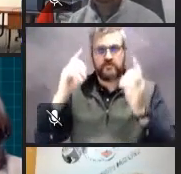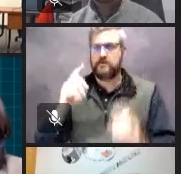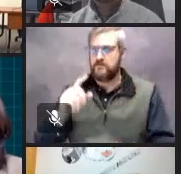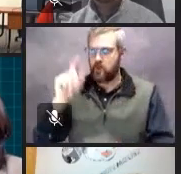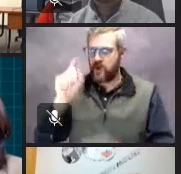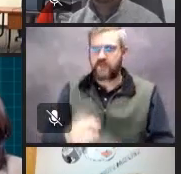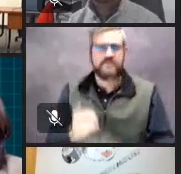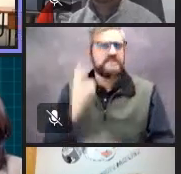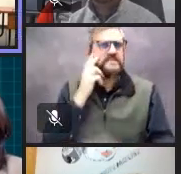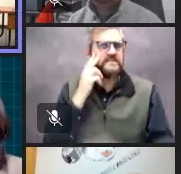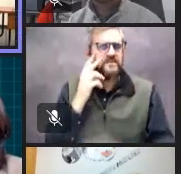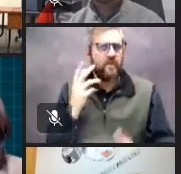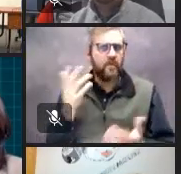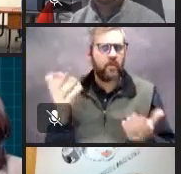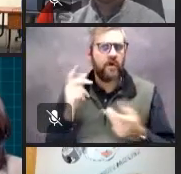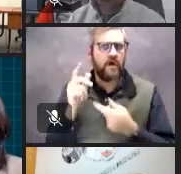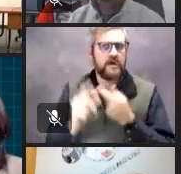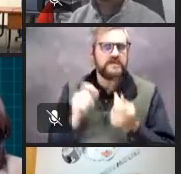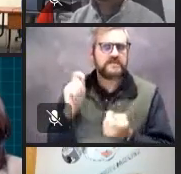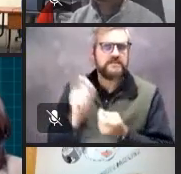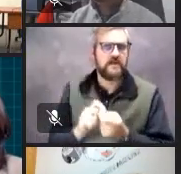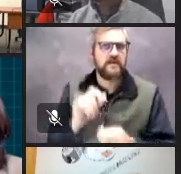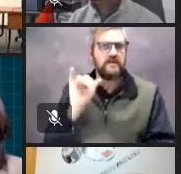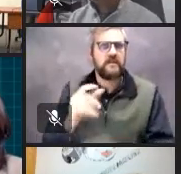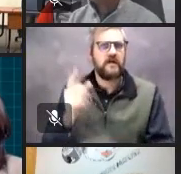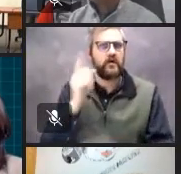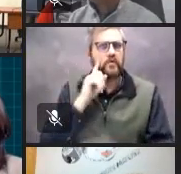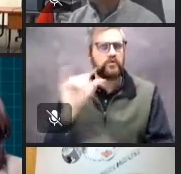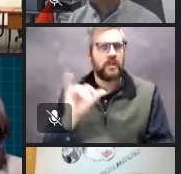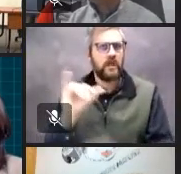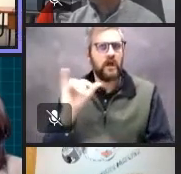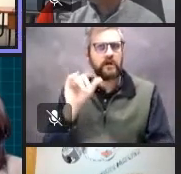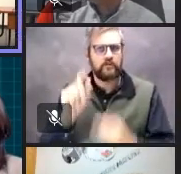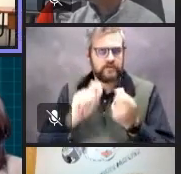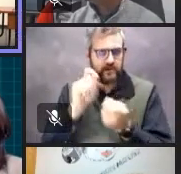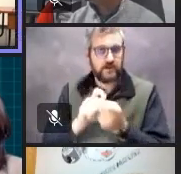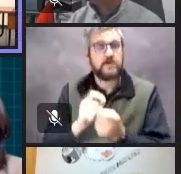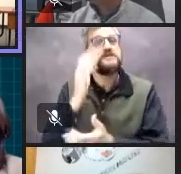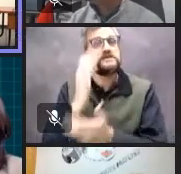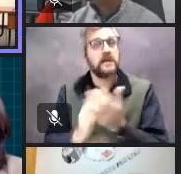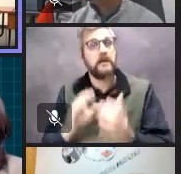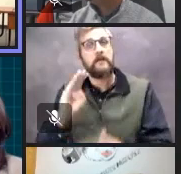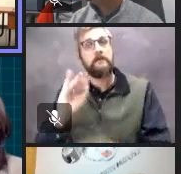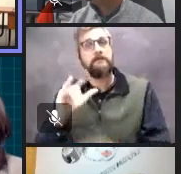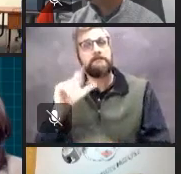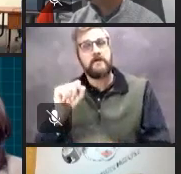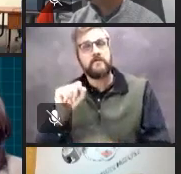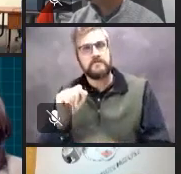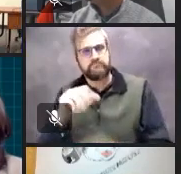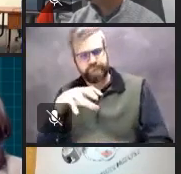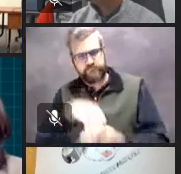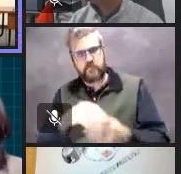what exactly that looks like precisely. Some of these bills have required prior posting of